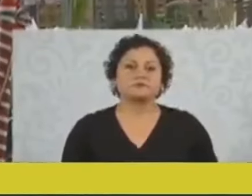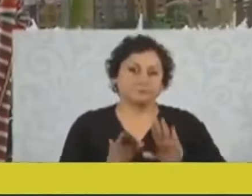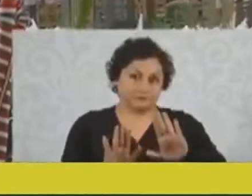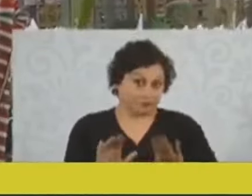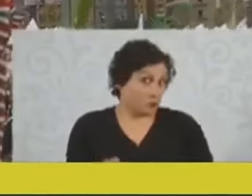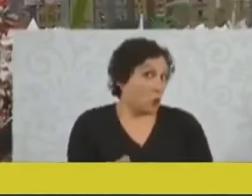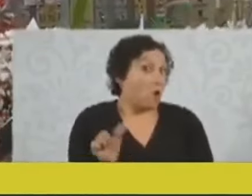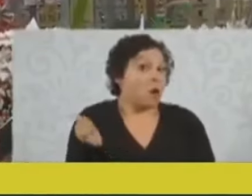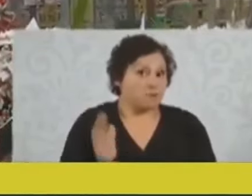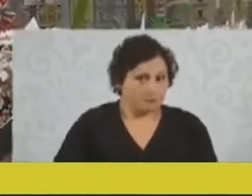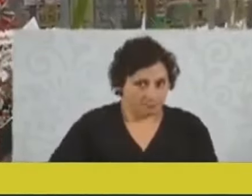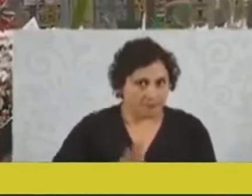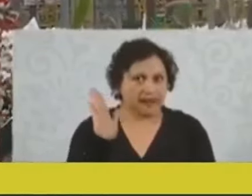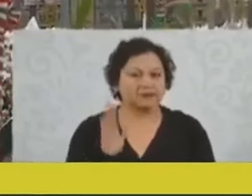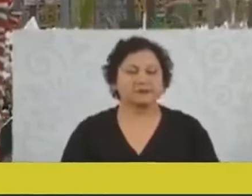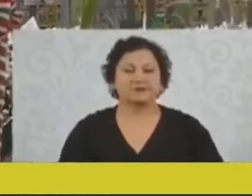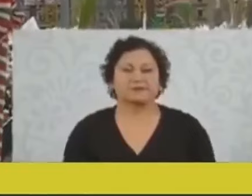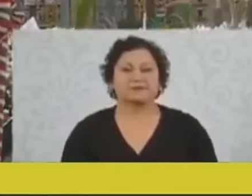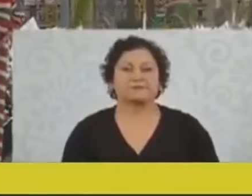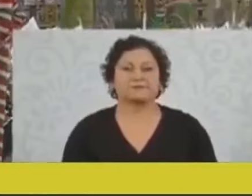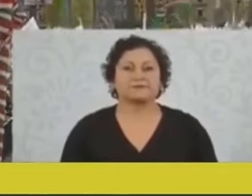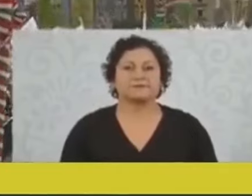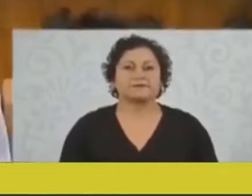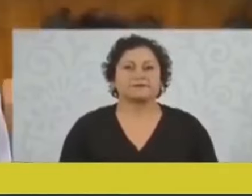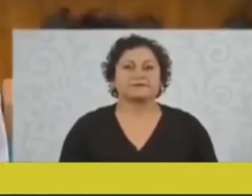I have another one.